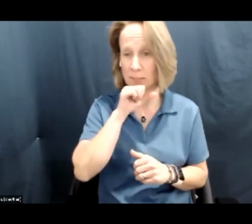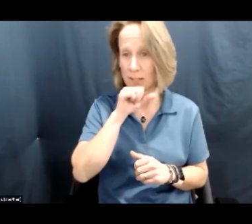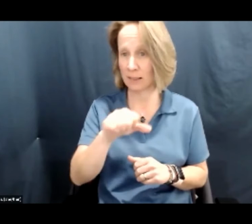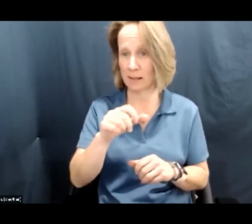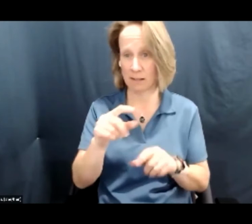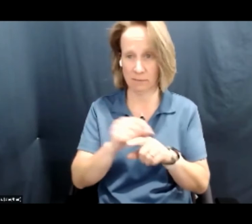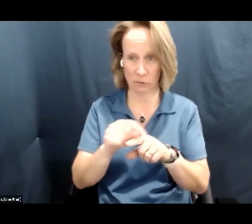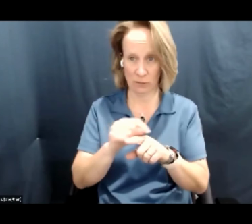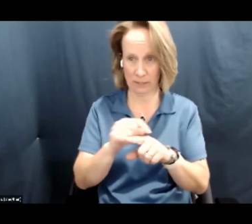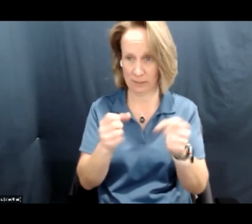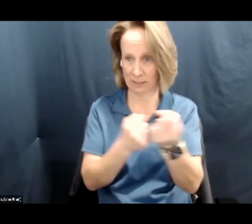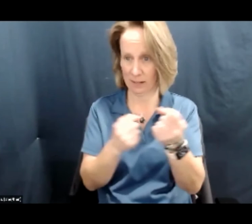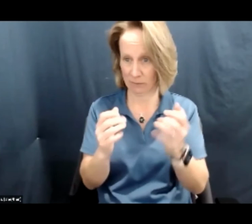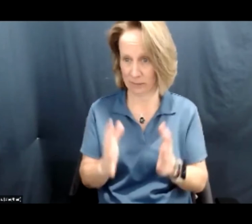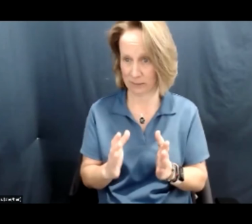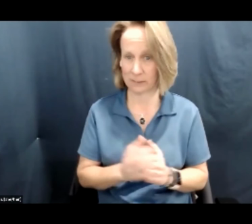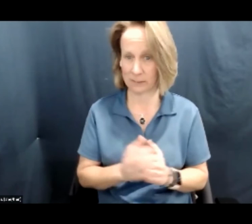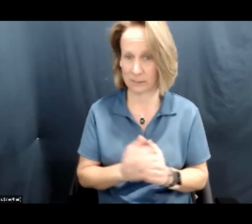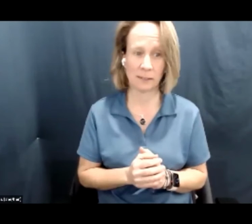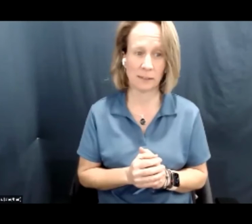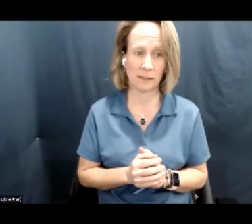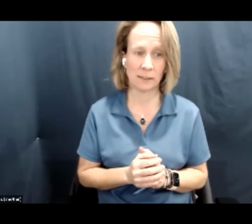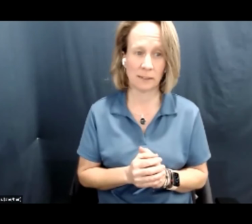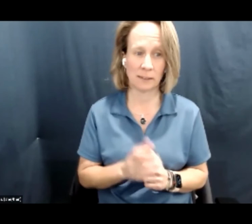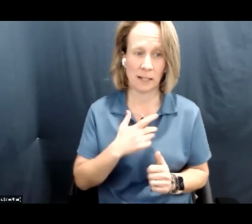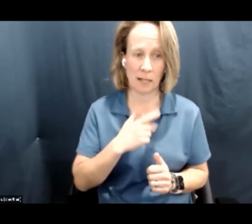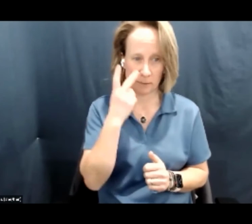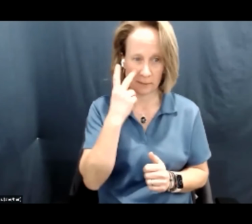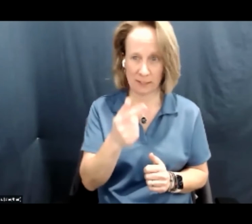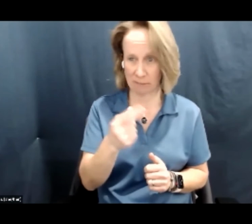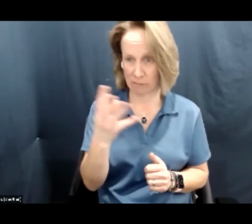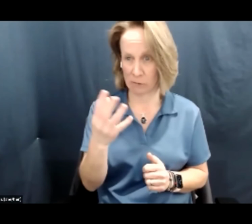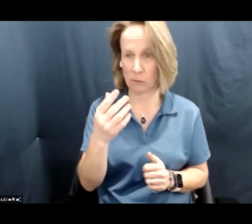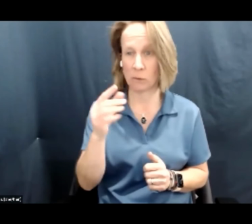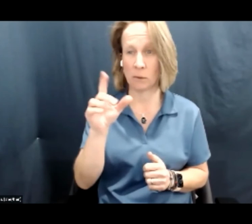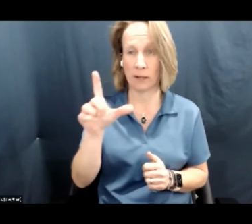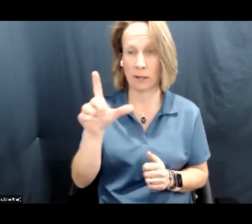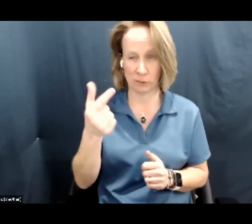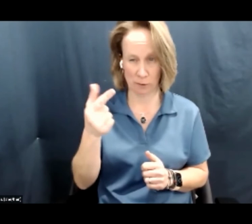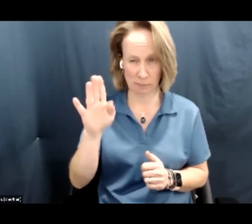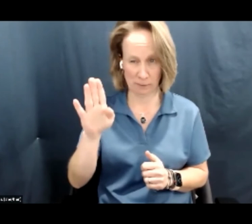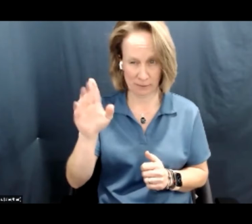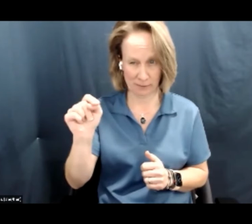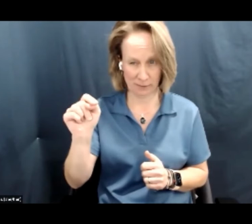advocates. I'm seeing a couple LGBT folks as well.